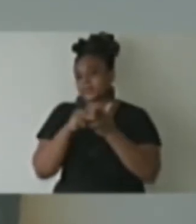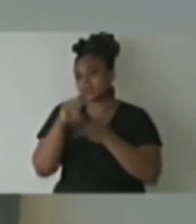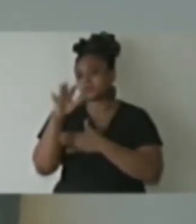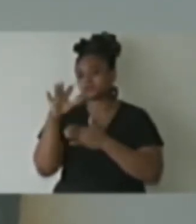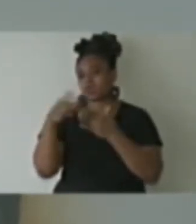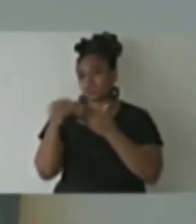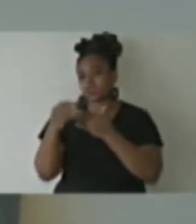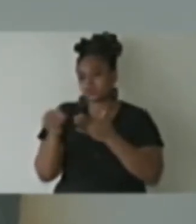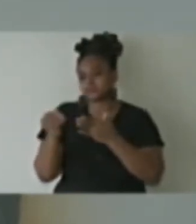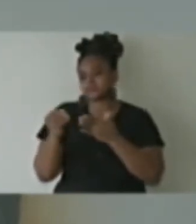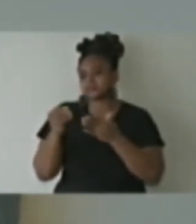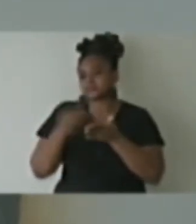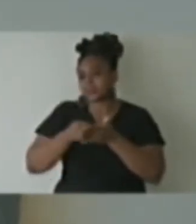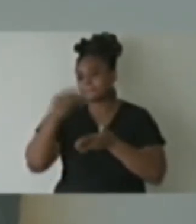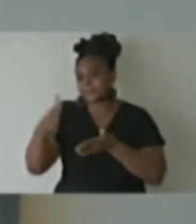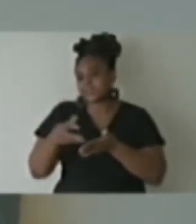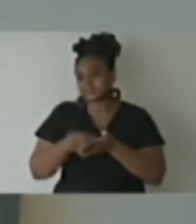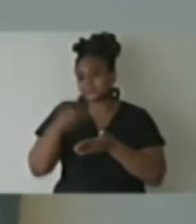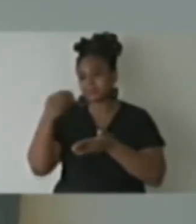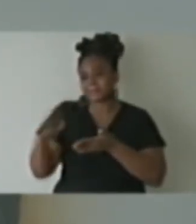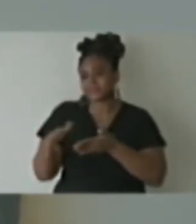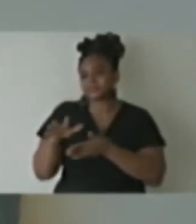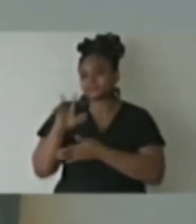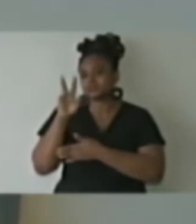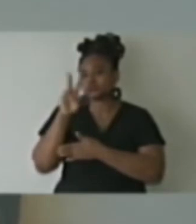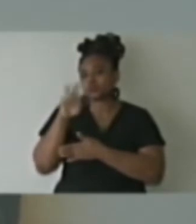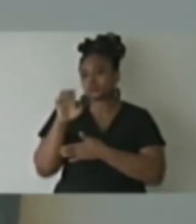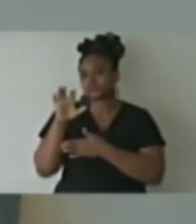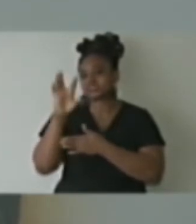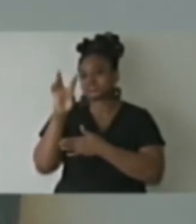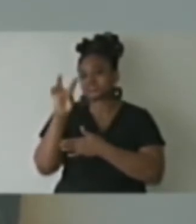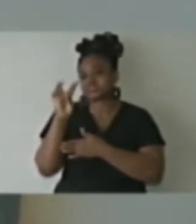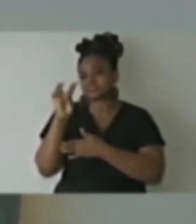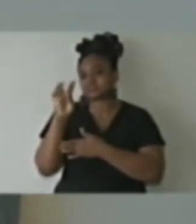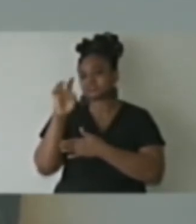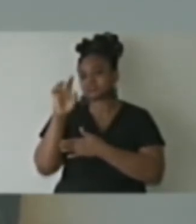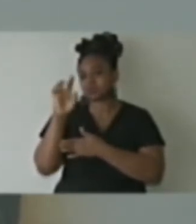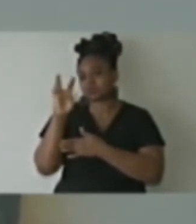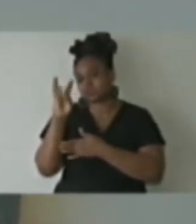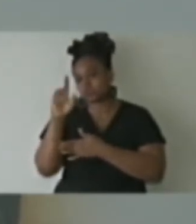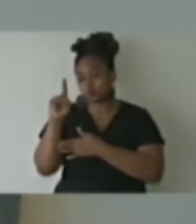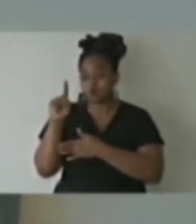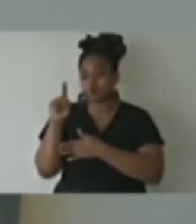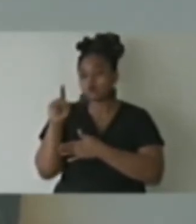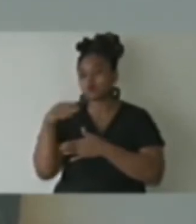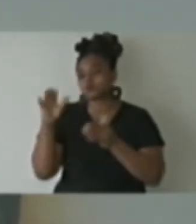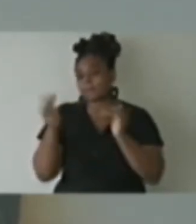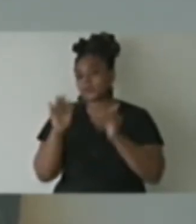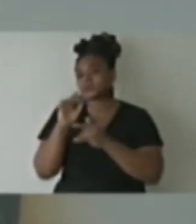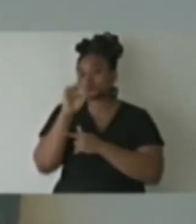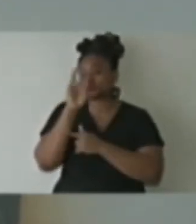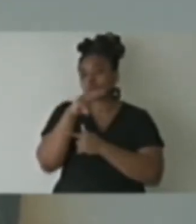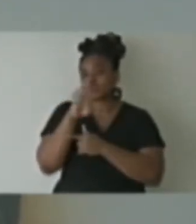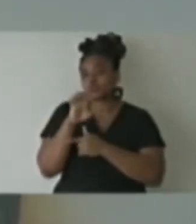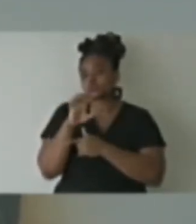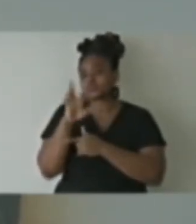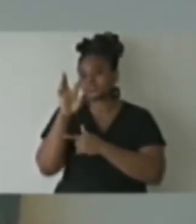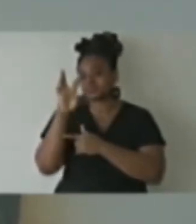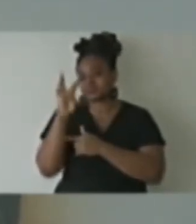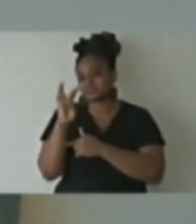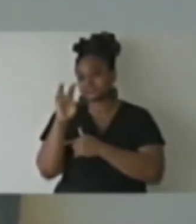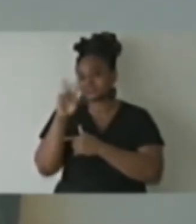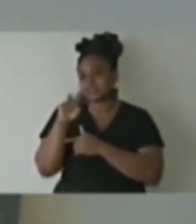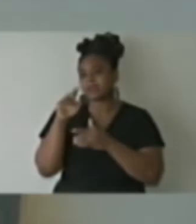Capital spending of 261.7 million dollars compared to 269.9